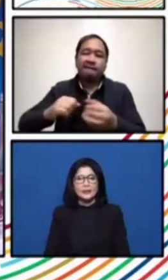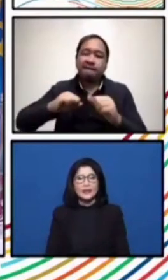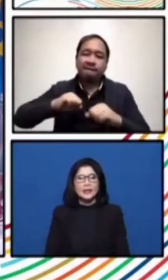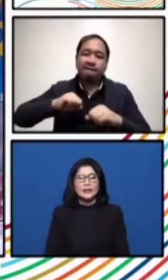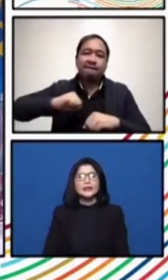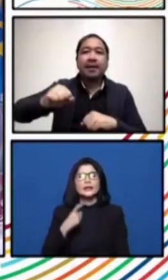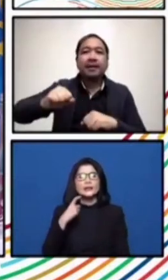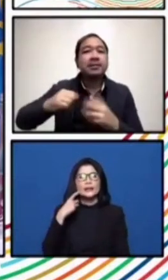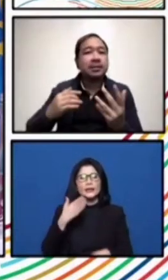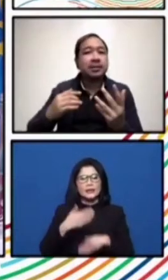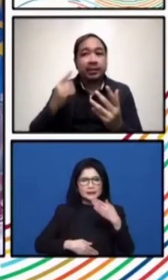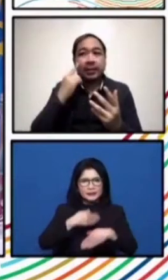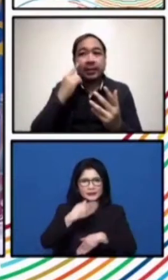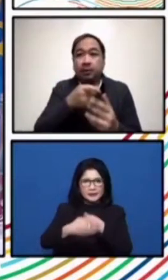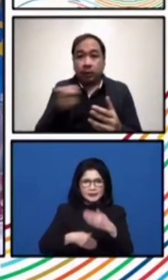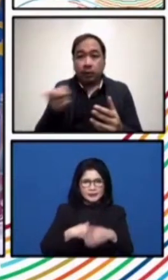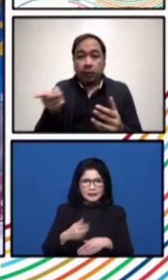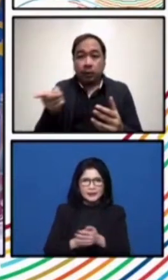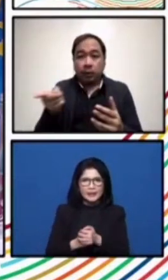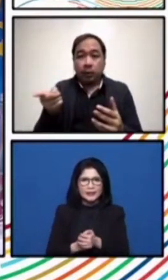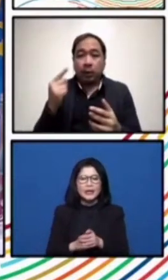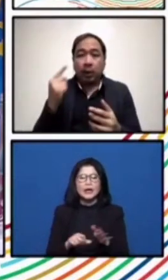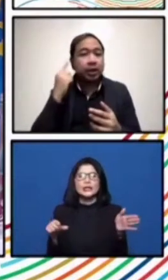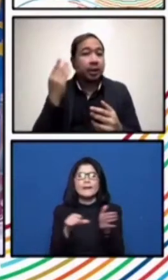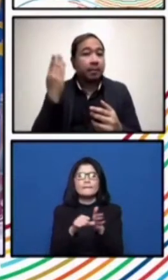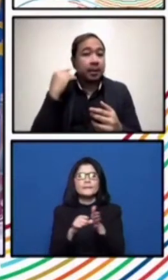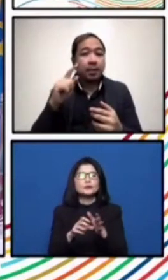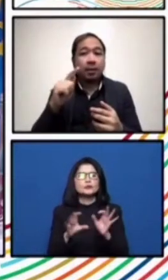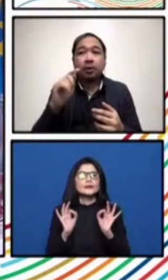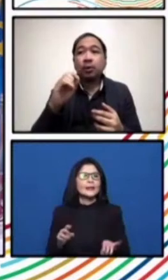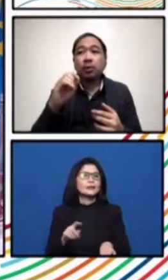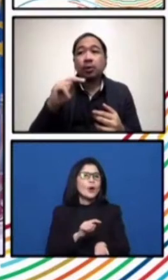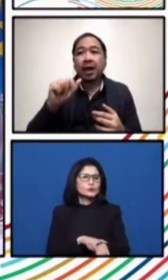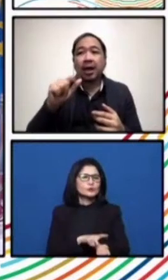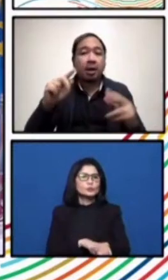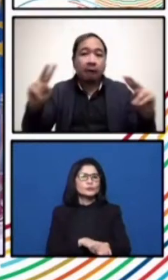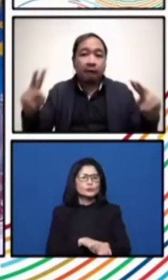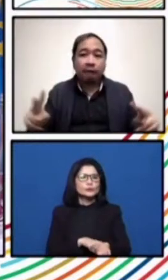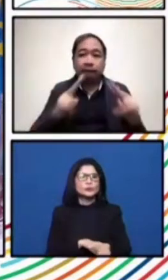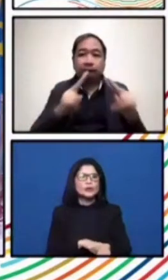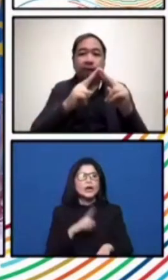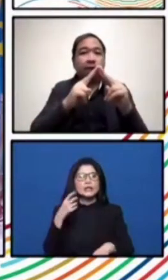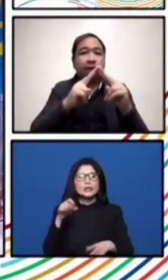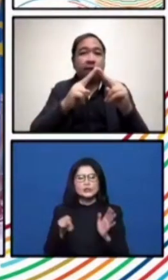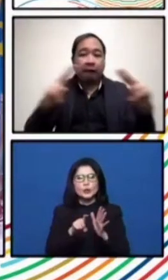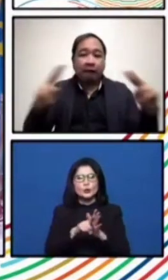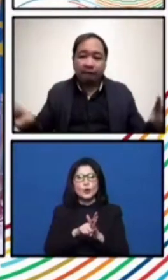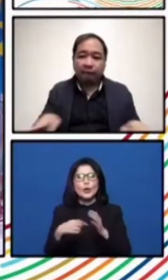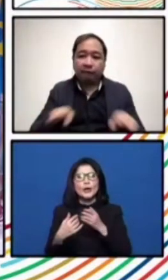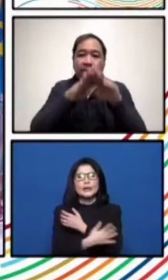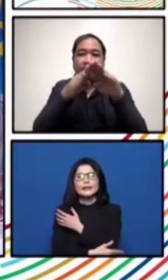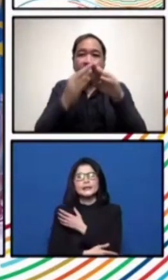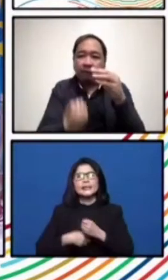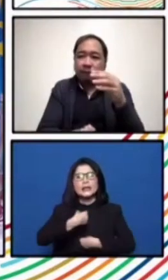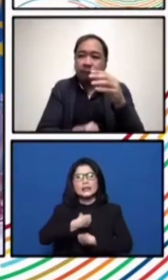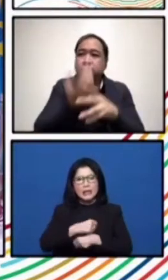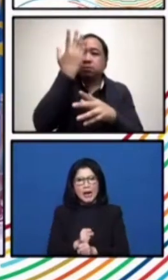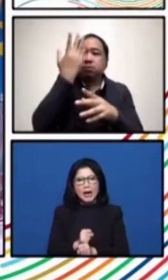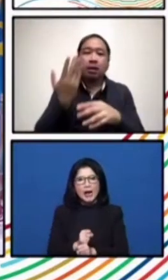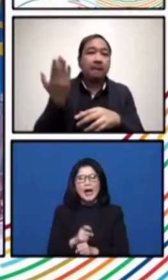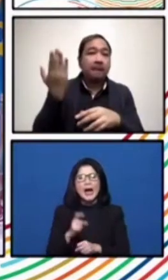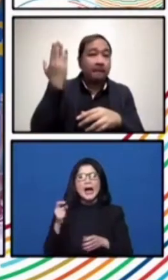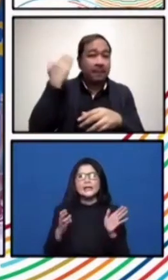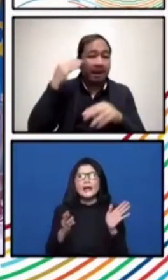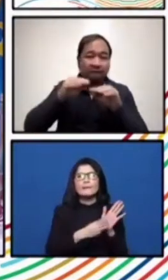believe that most of you have heard about Tonga with the volcano eruption everyone thought that we are going